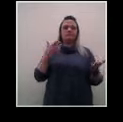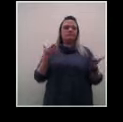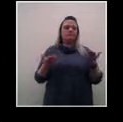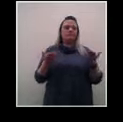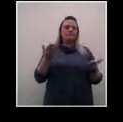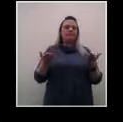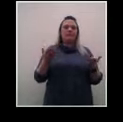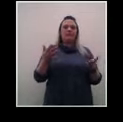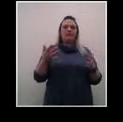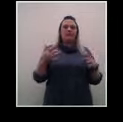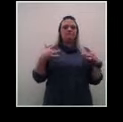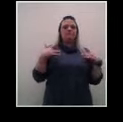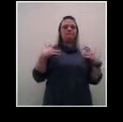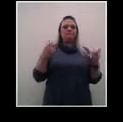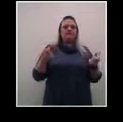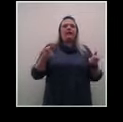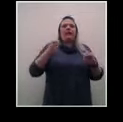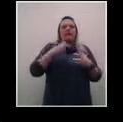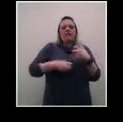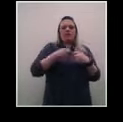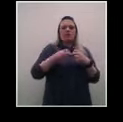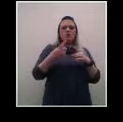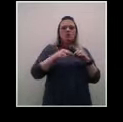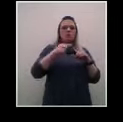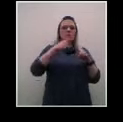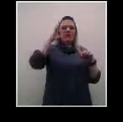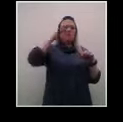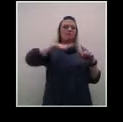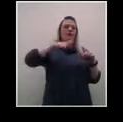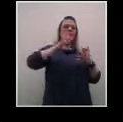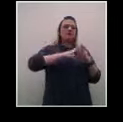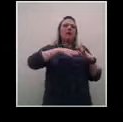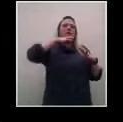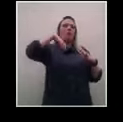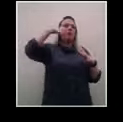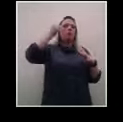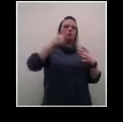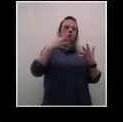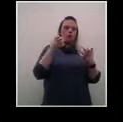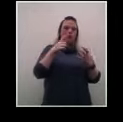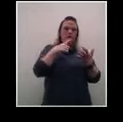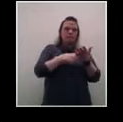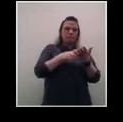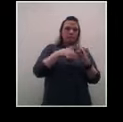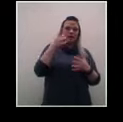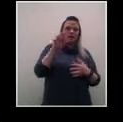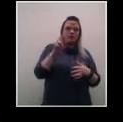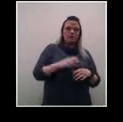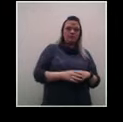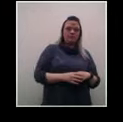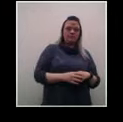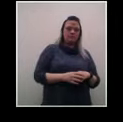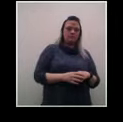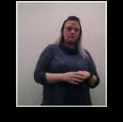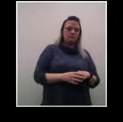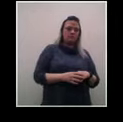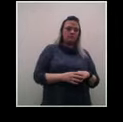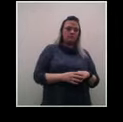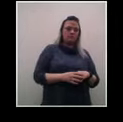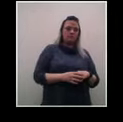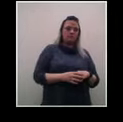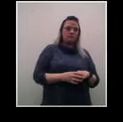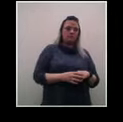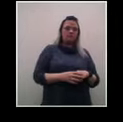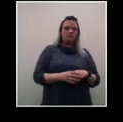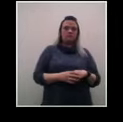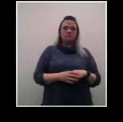comorbidity issues that males have, especially as they're older. Dr. Burstein, would you like to talk about that? Sure. So it not only has to do with the